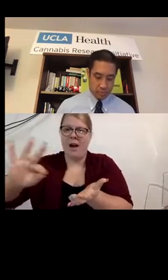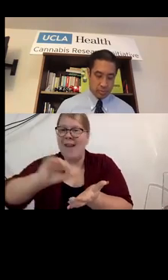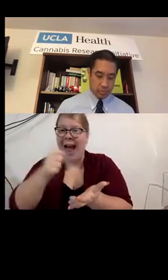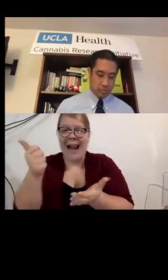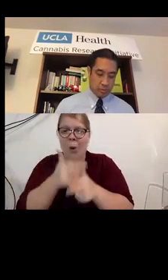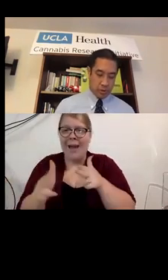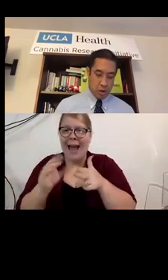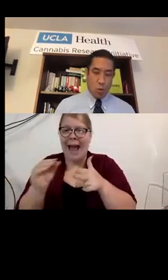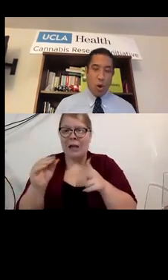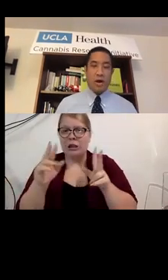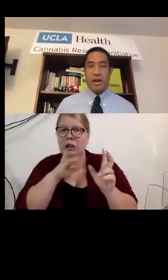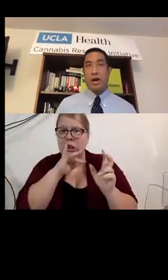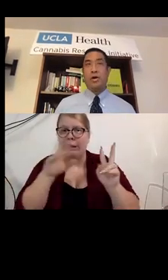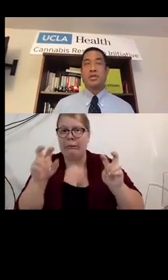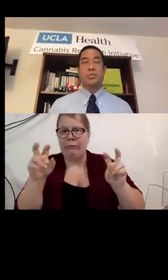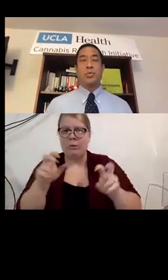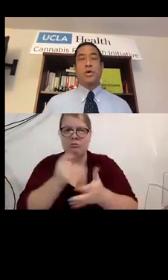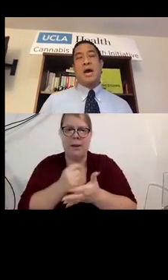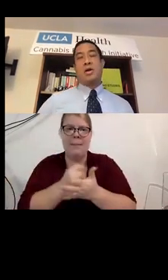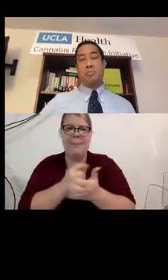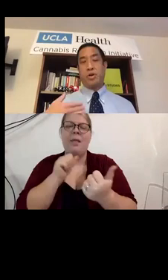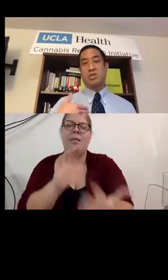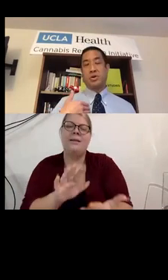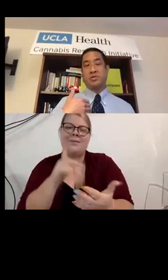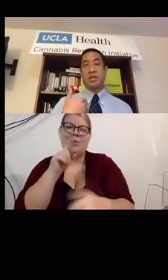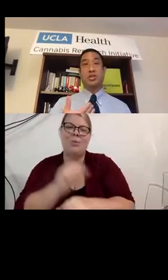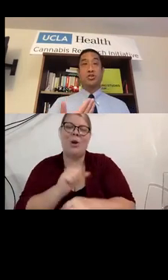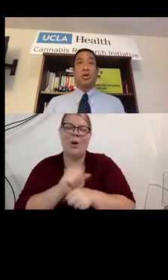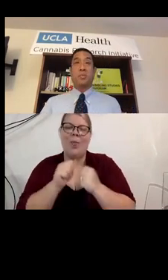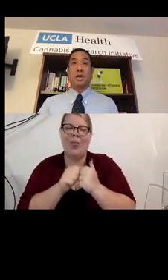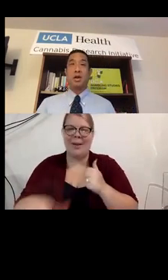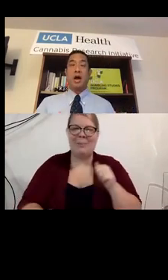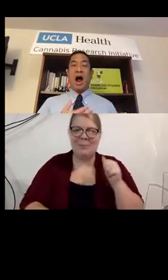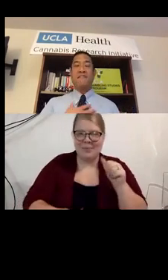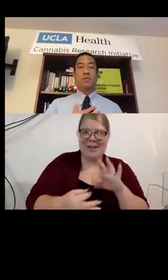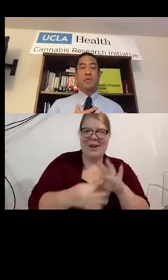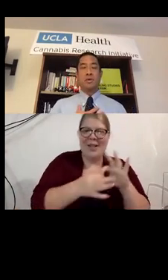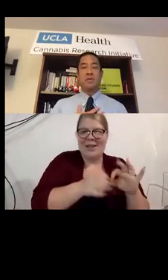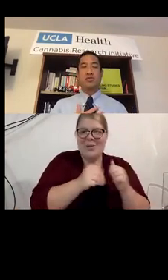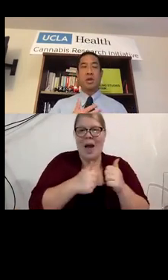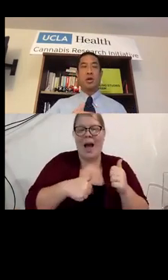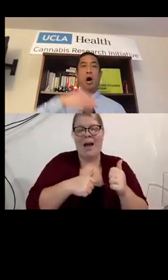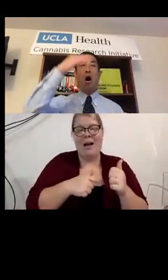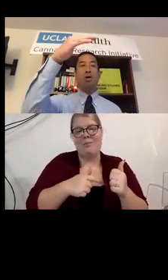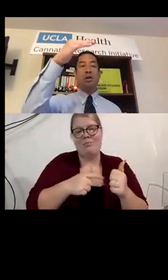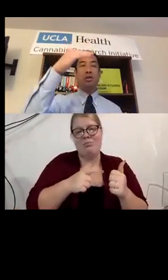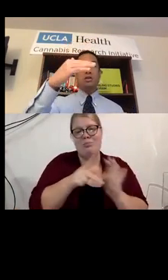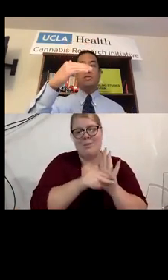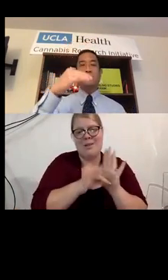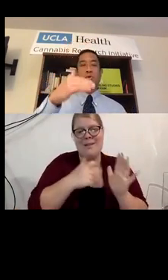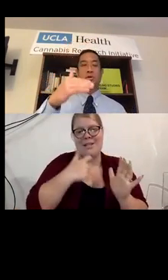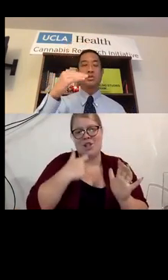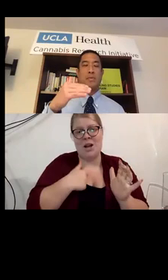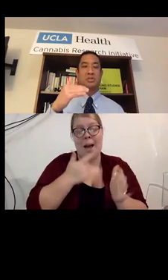both of these issues? Well, you know, this is where we go back to our principles of addiction treatment. I firmly believe in treating all the